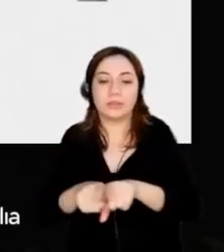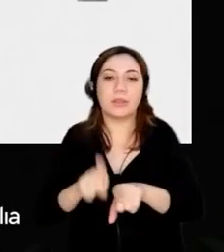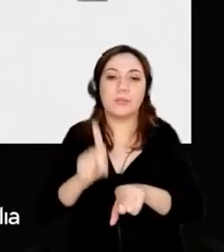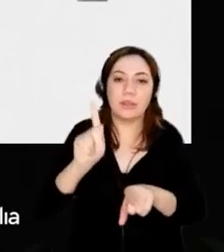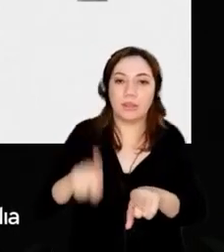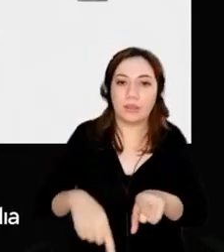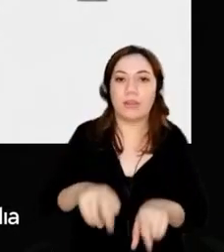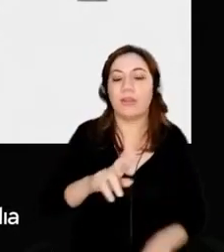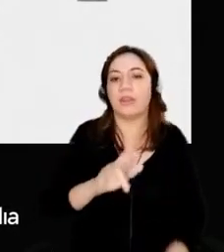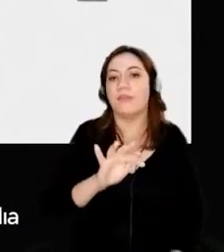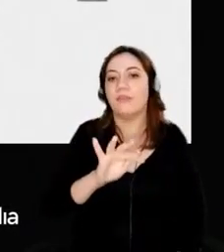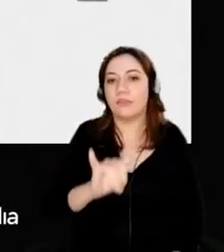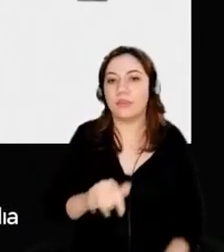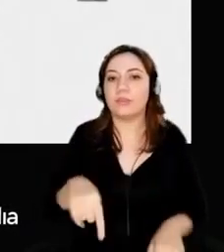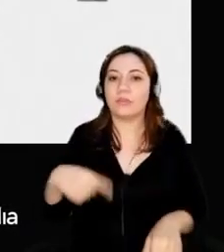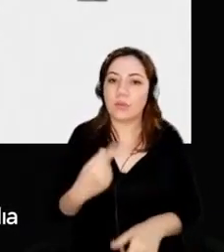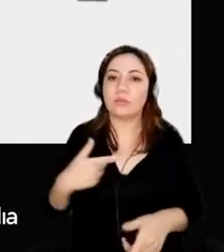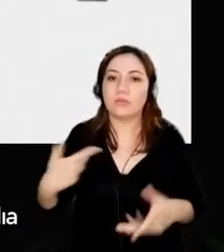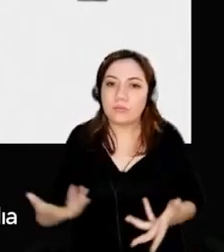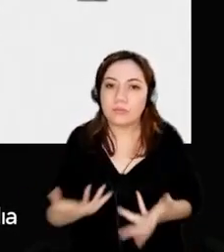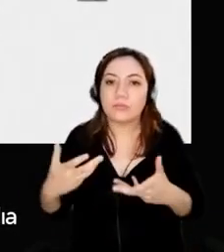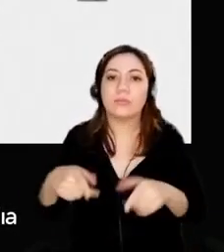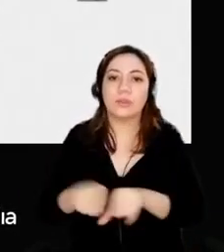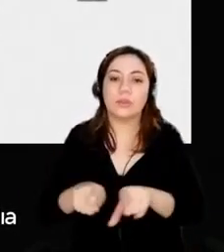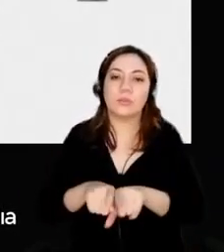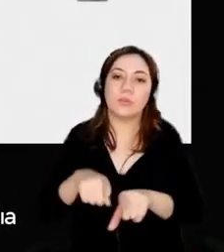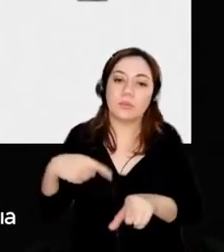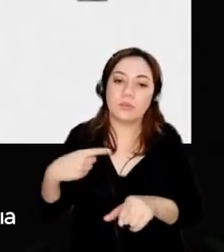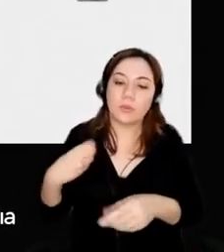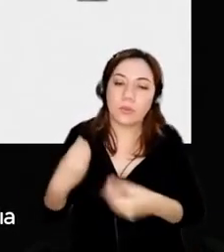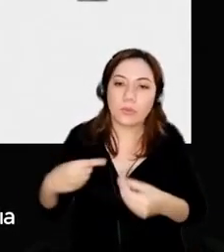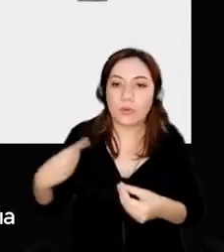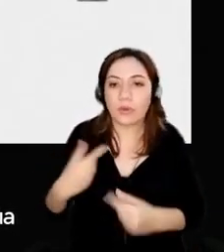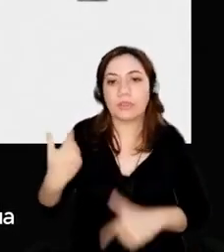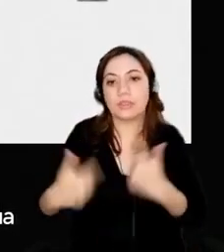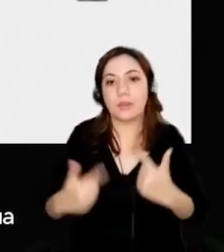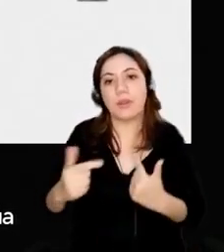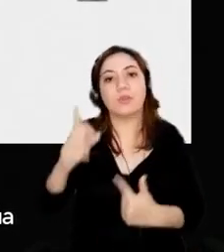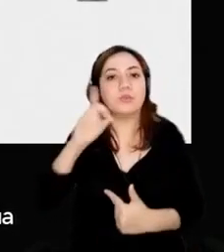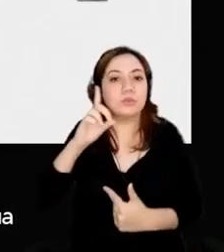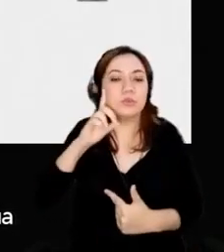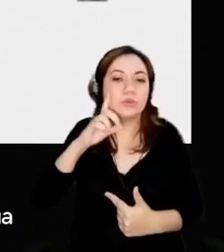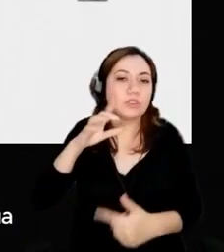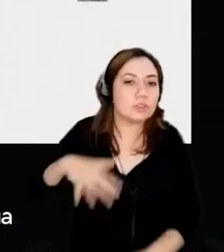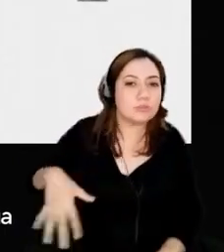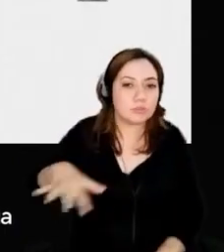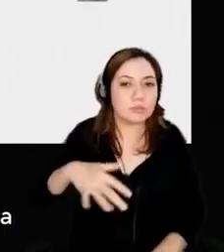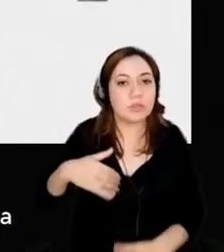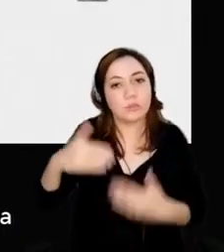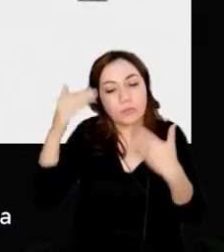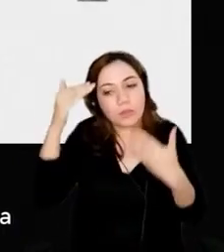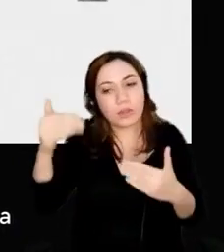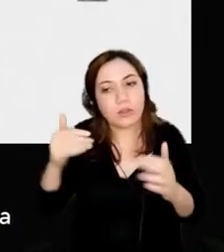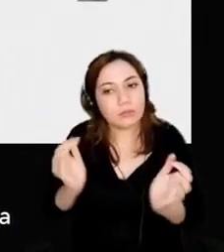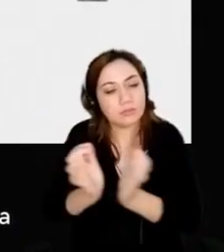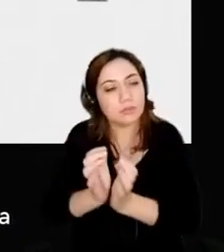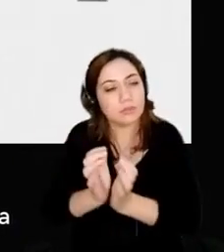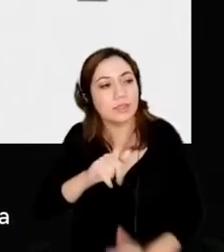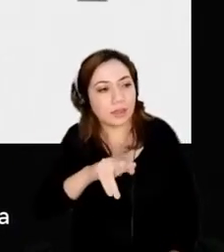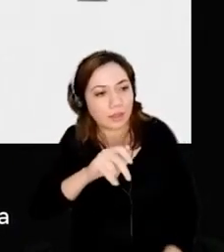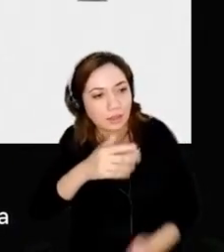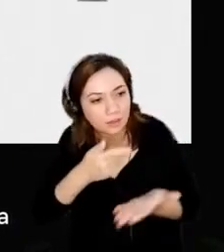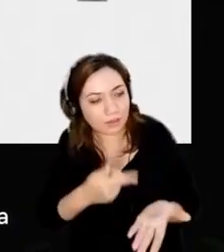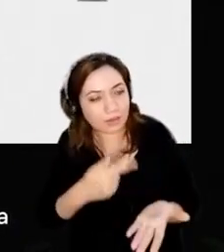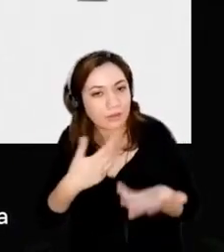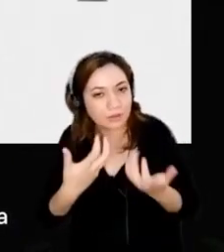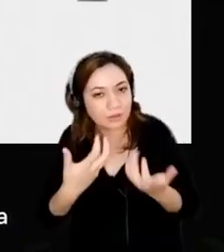and how we operate on a daily basis. And I just wanted to thank Gary and the team for having us here today. So looking forward to the conversation. Thank